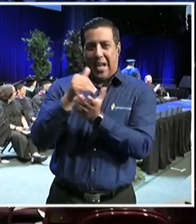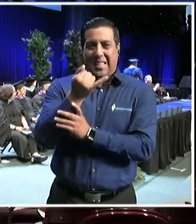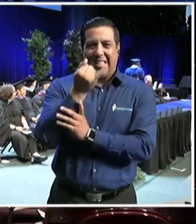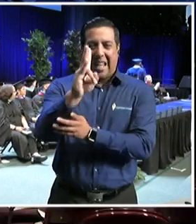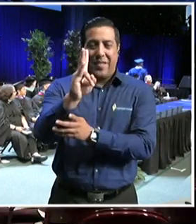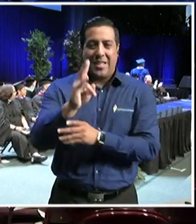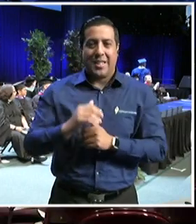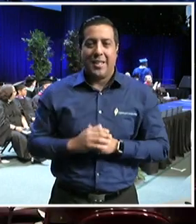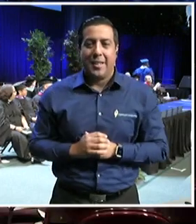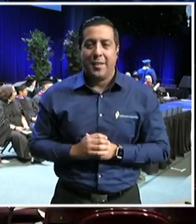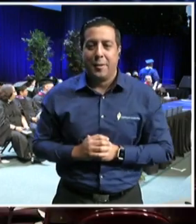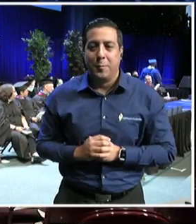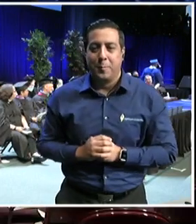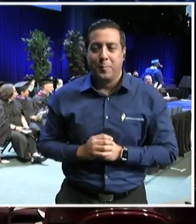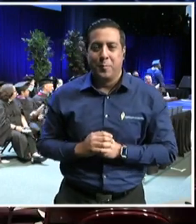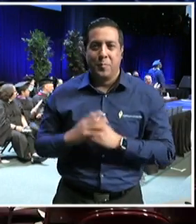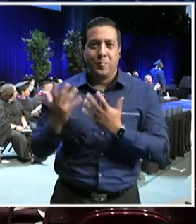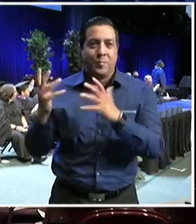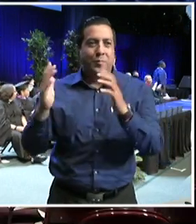2017.